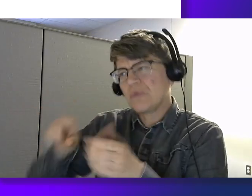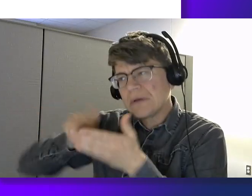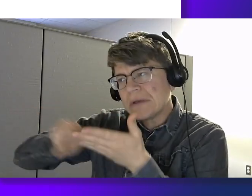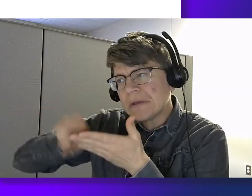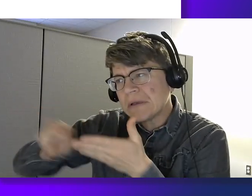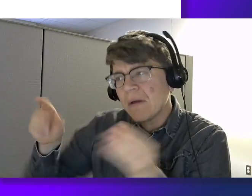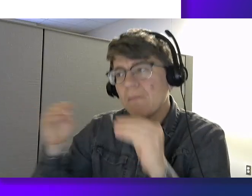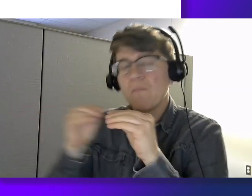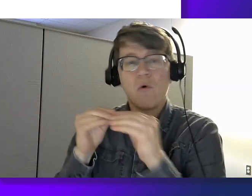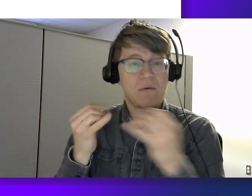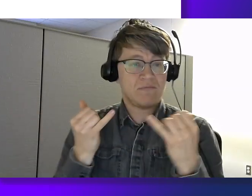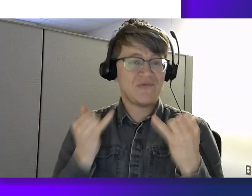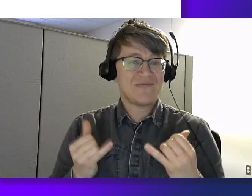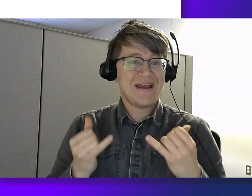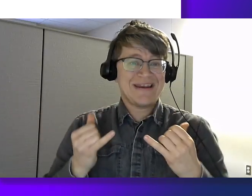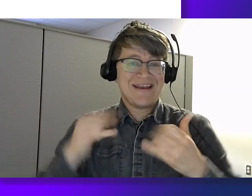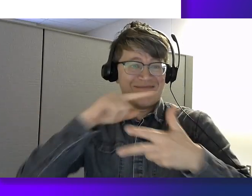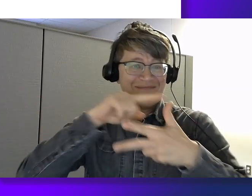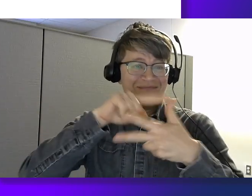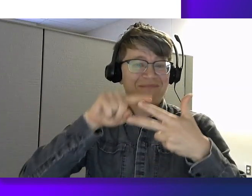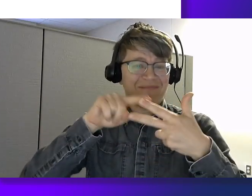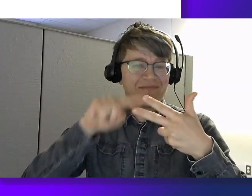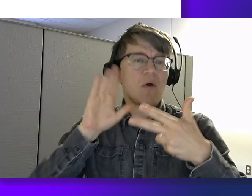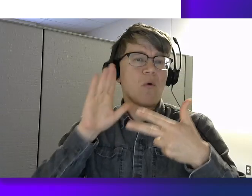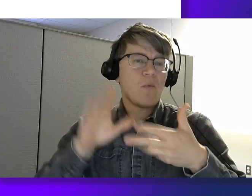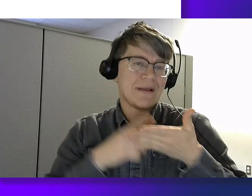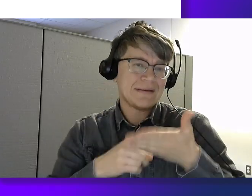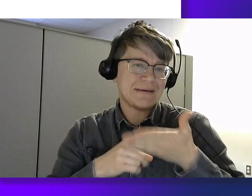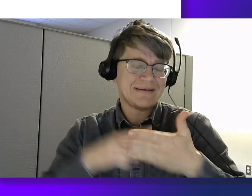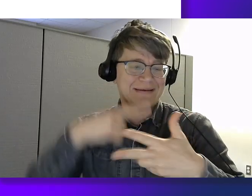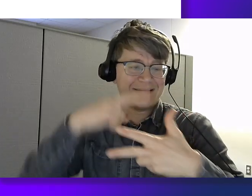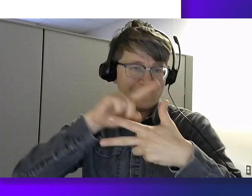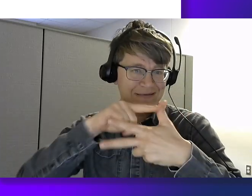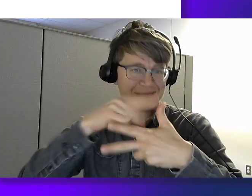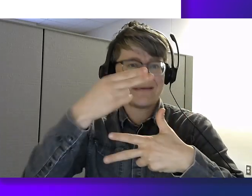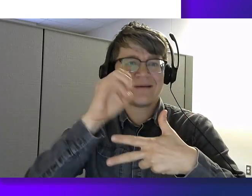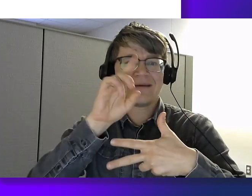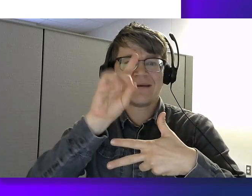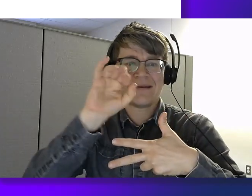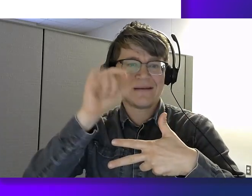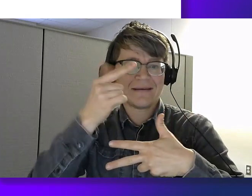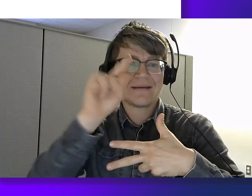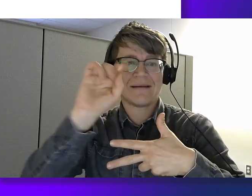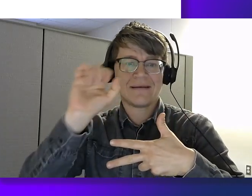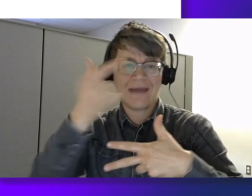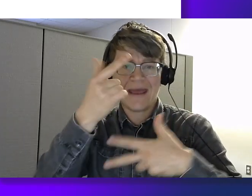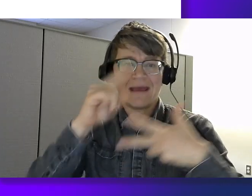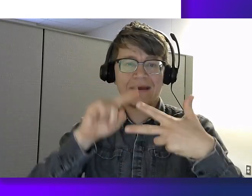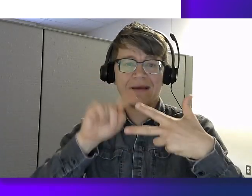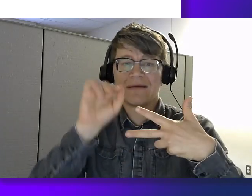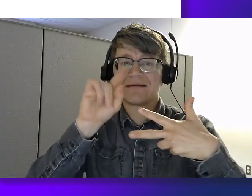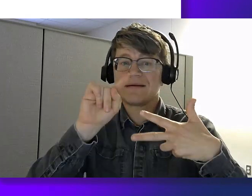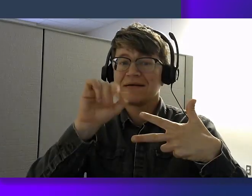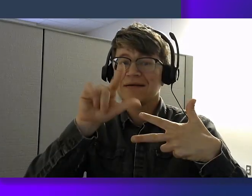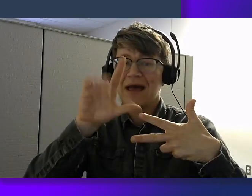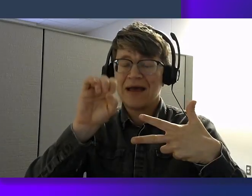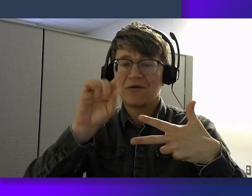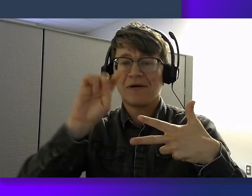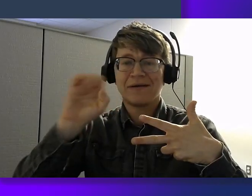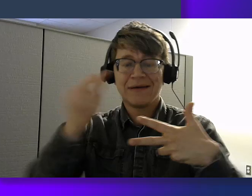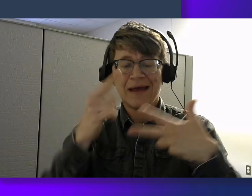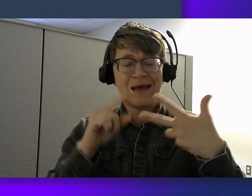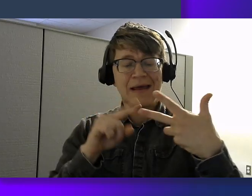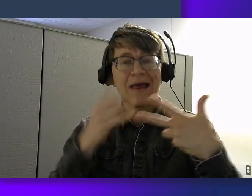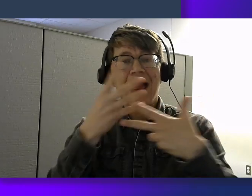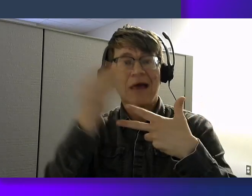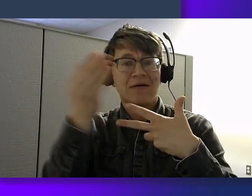to cover these elements of on-page SEO: heading tags, title tags, and external links.